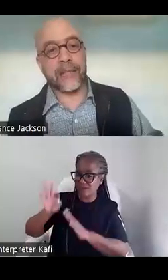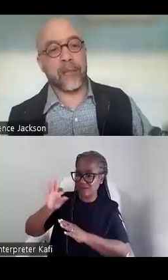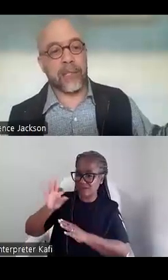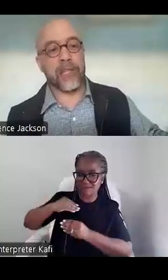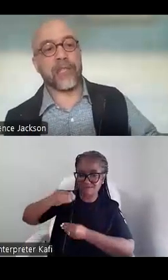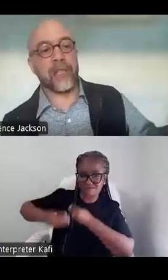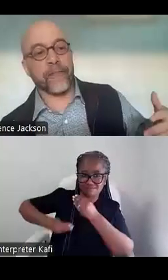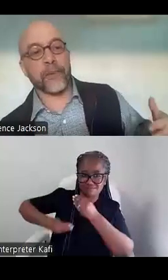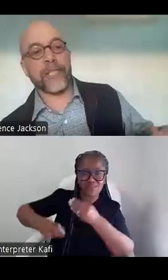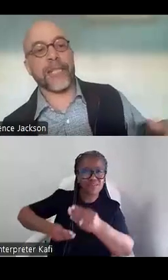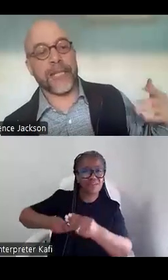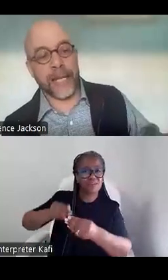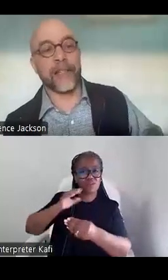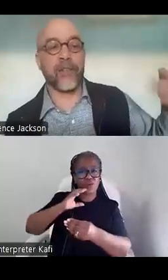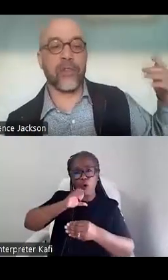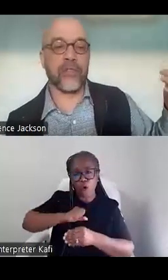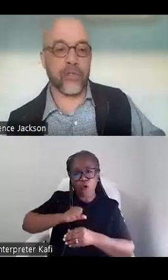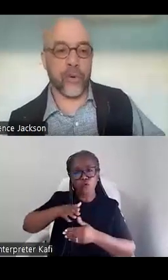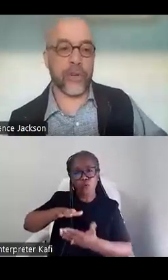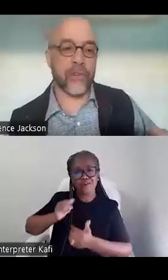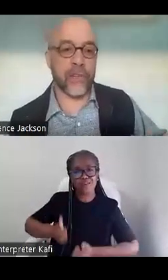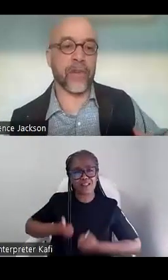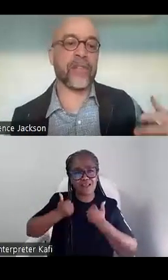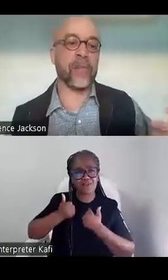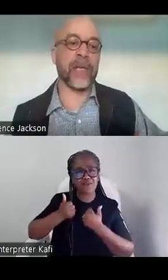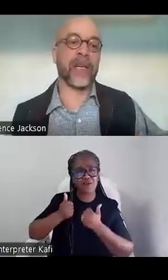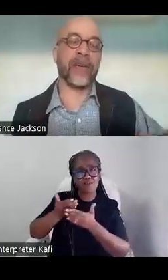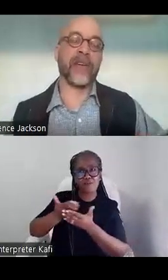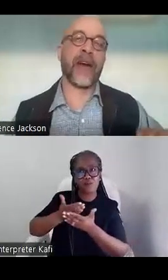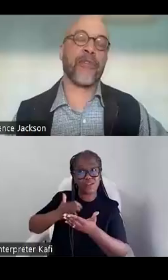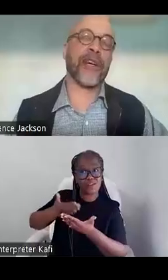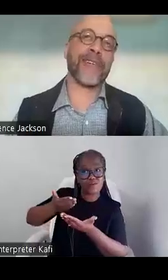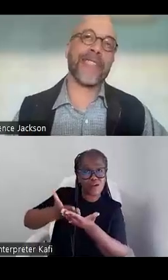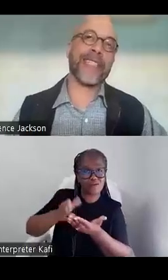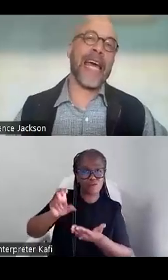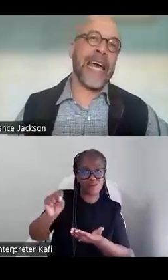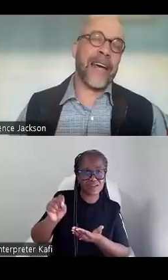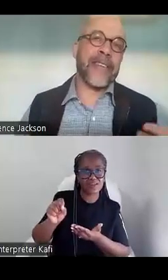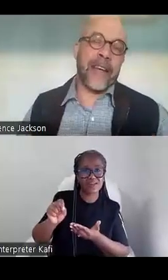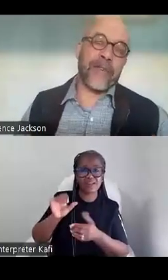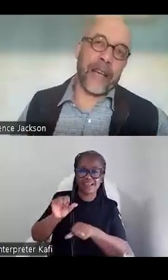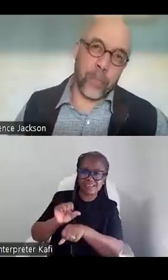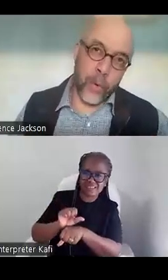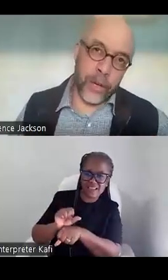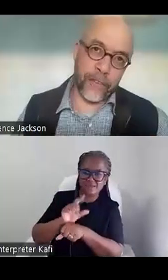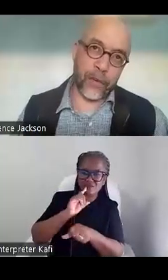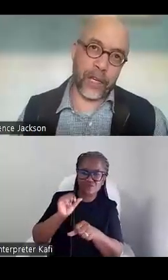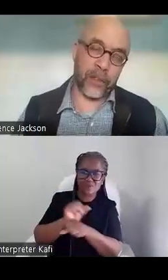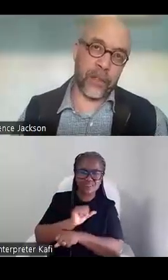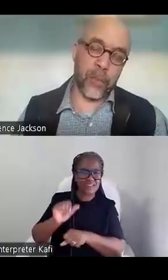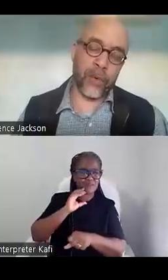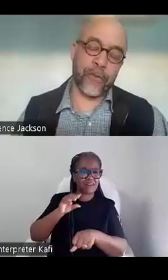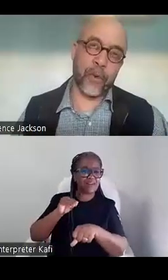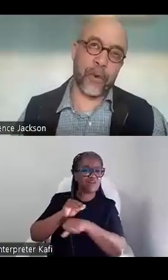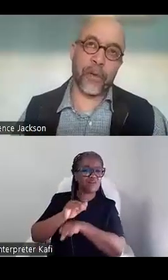slaves have been subjected to influences that tended to destroy the significance and meaning of their African heritage. Now, that point of view, like,